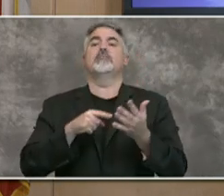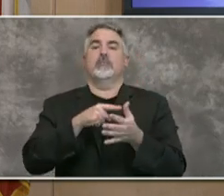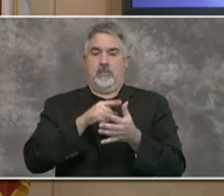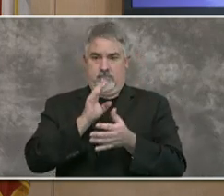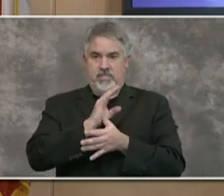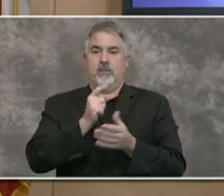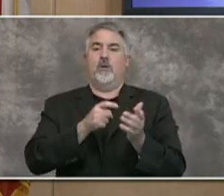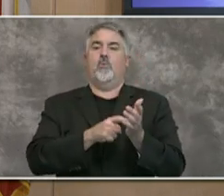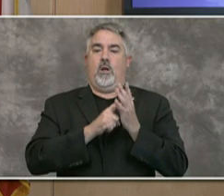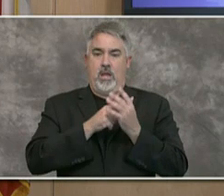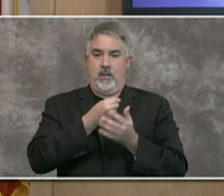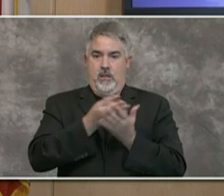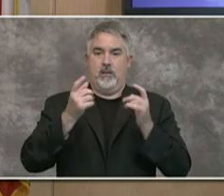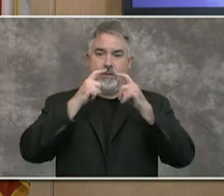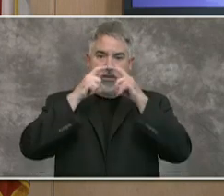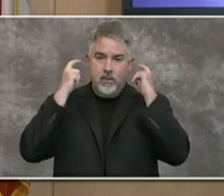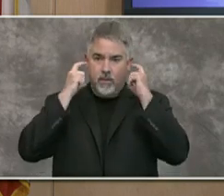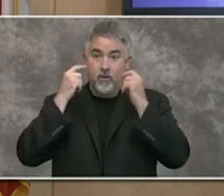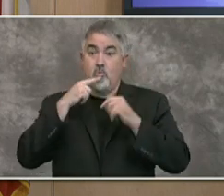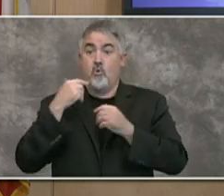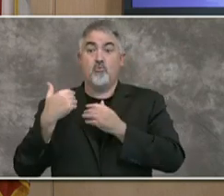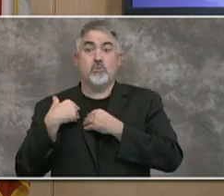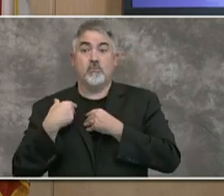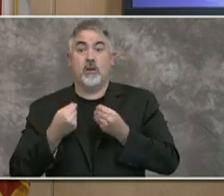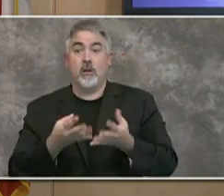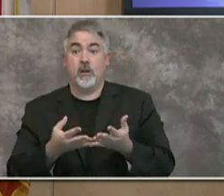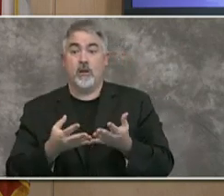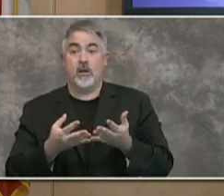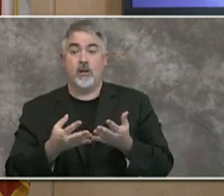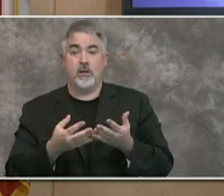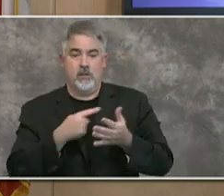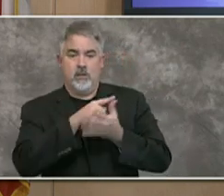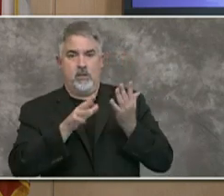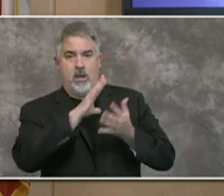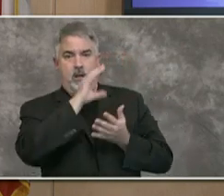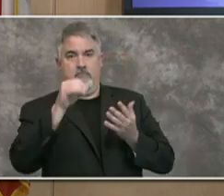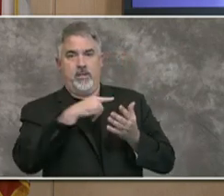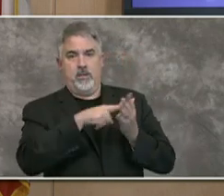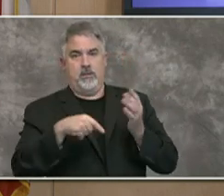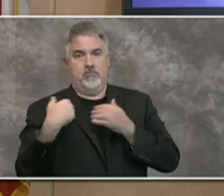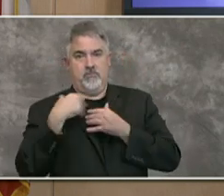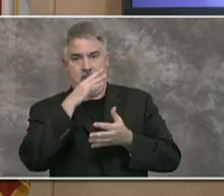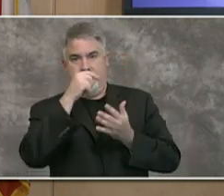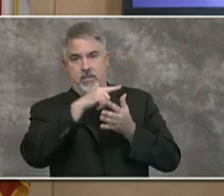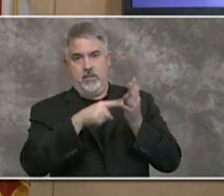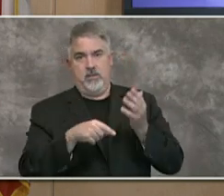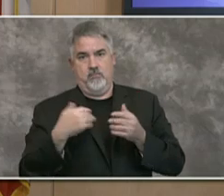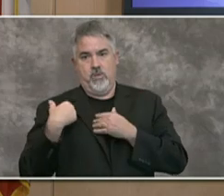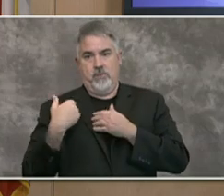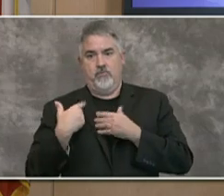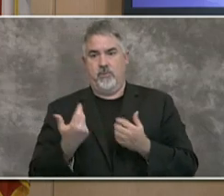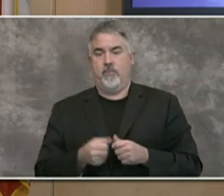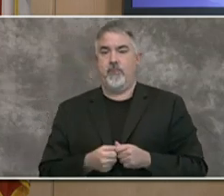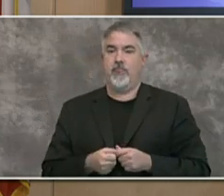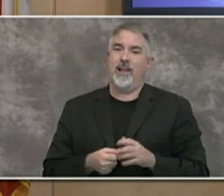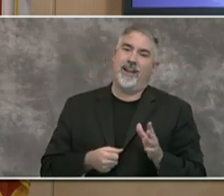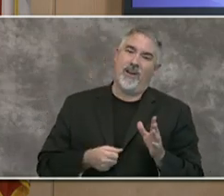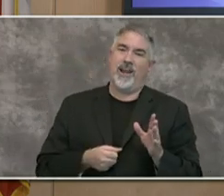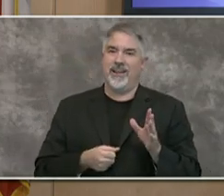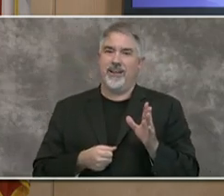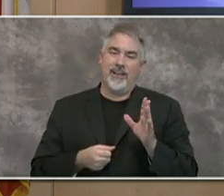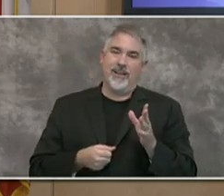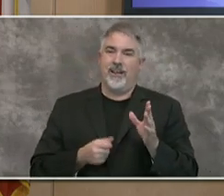covering, it is the responsibility of the employer to ensure compliance with that order. Now, the employer can do